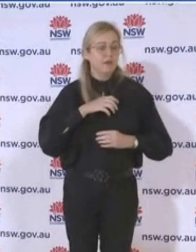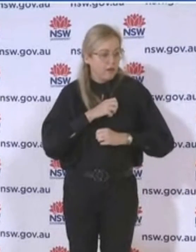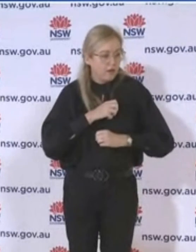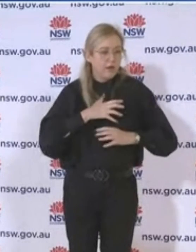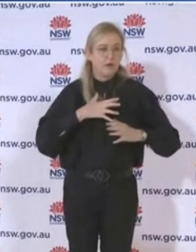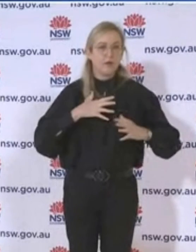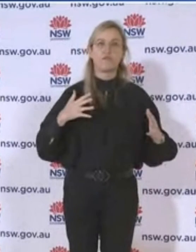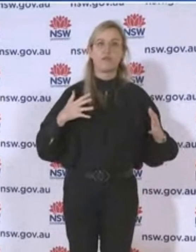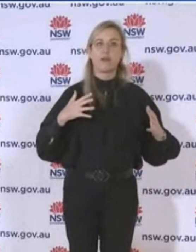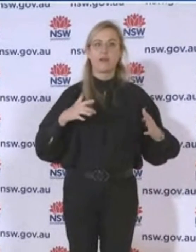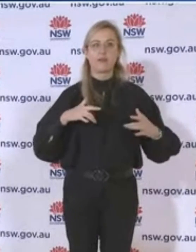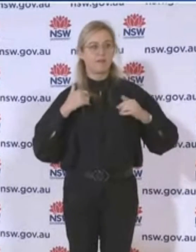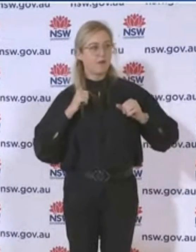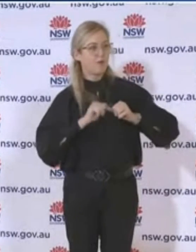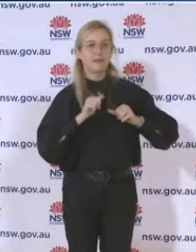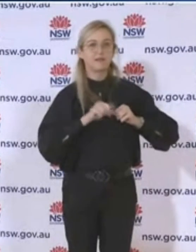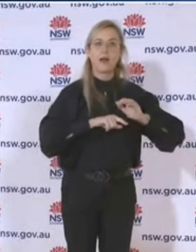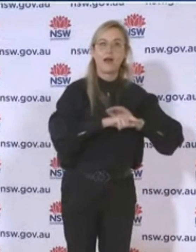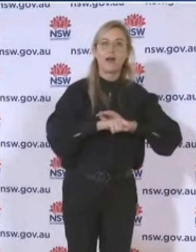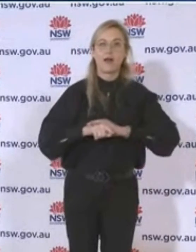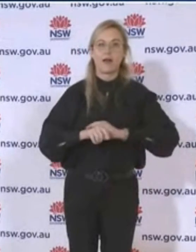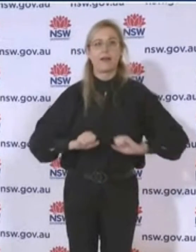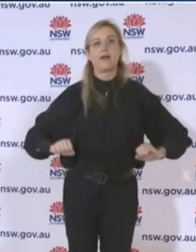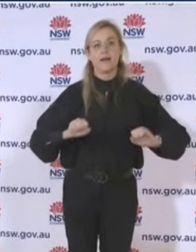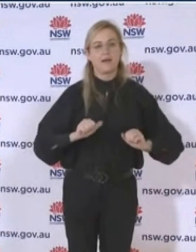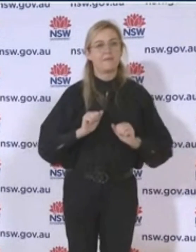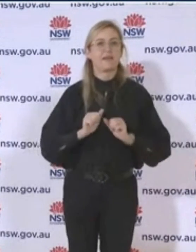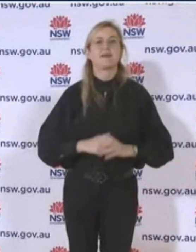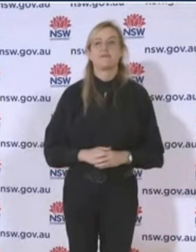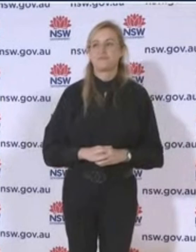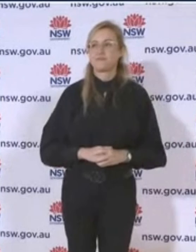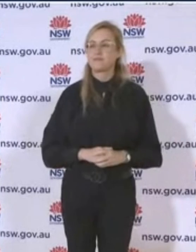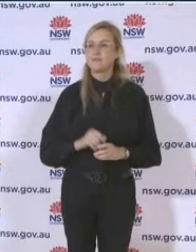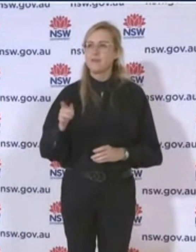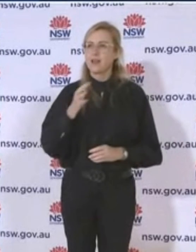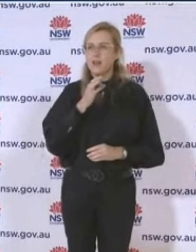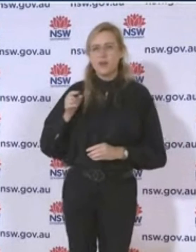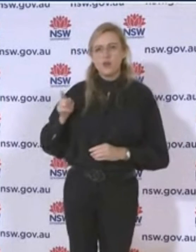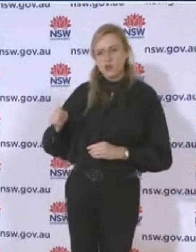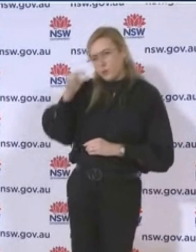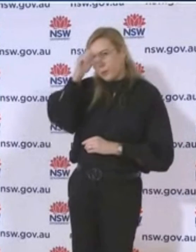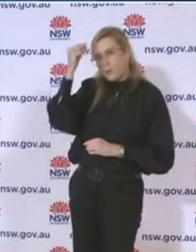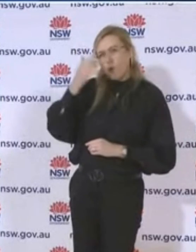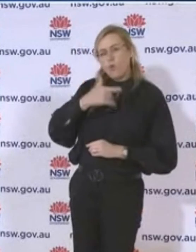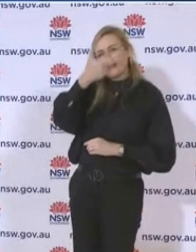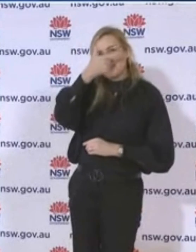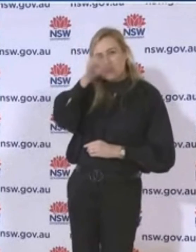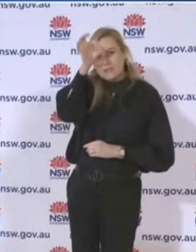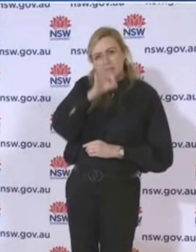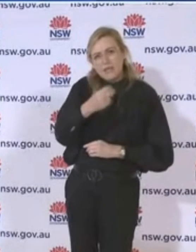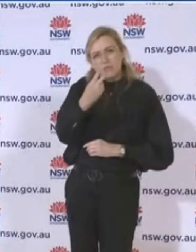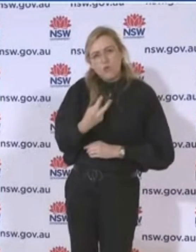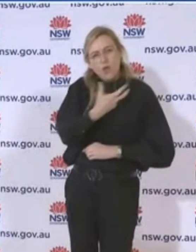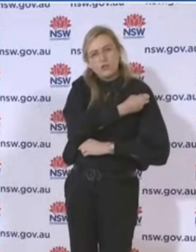much happier than what we're all feeling at the moment. Ruby, can I ask, if your number one priority is to get to 70%, society opens up